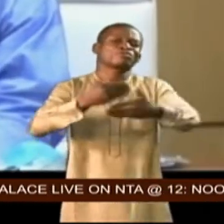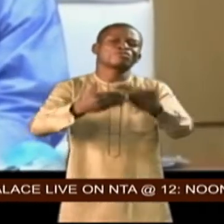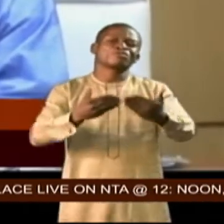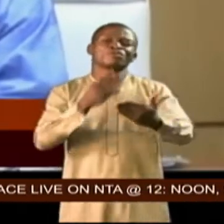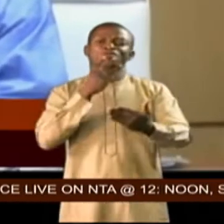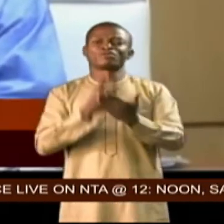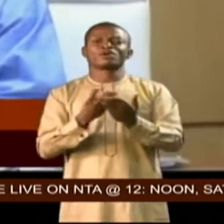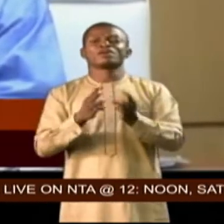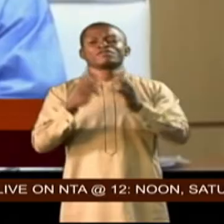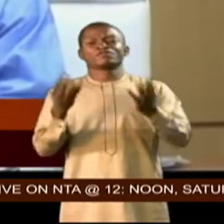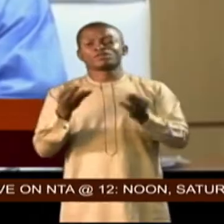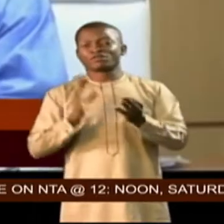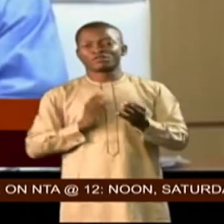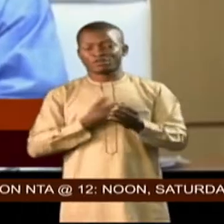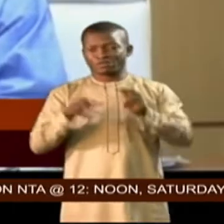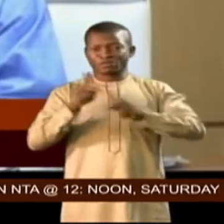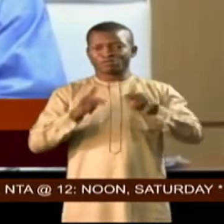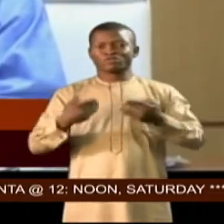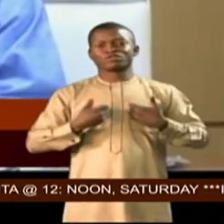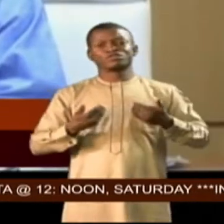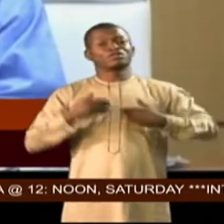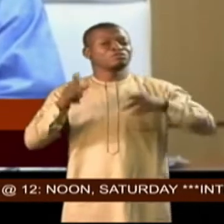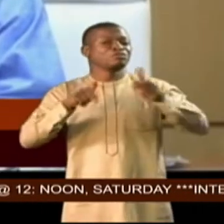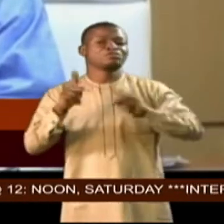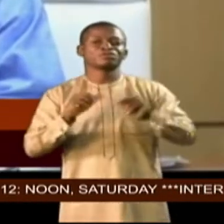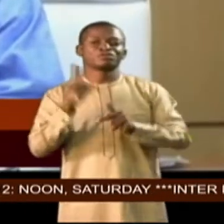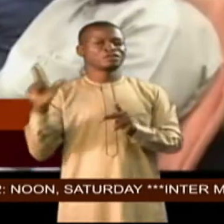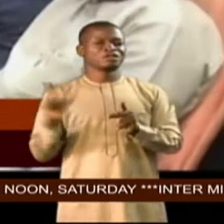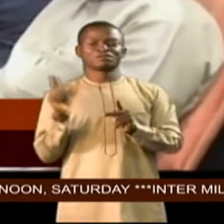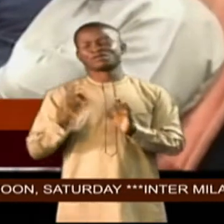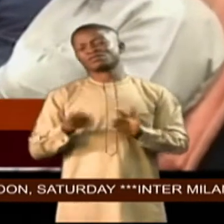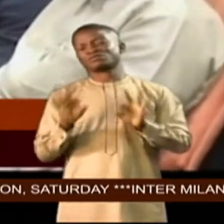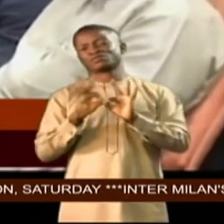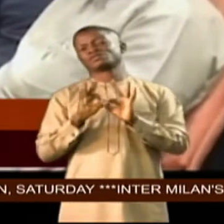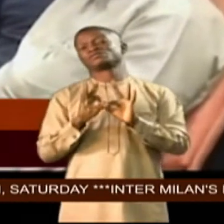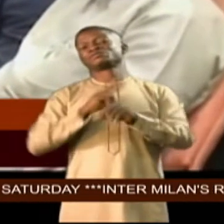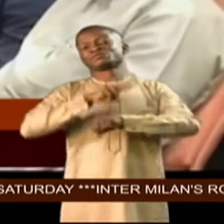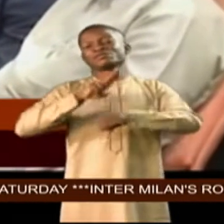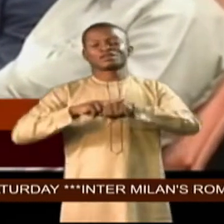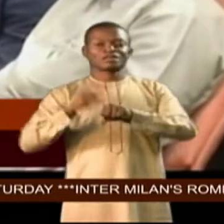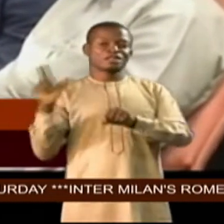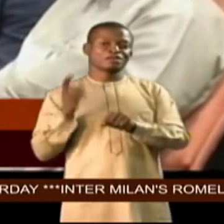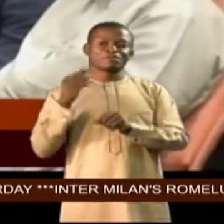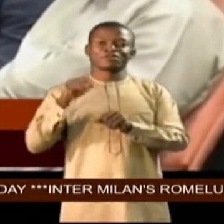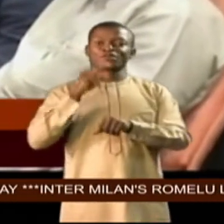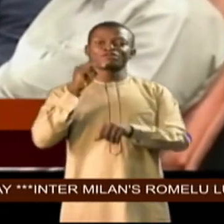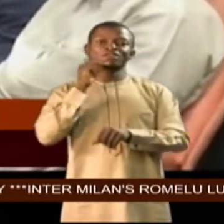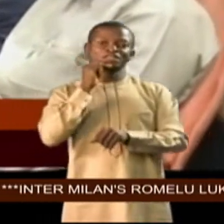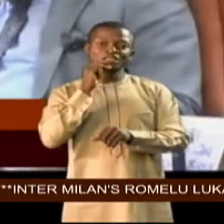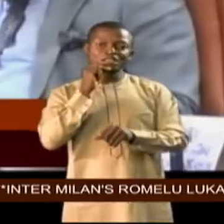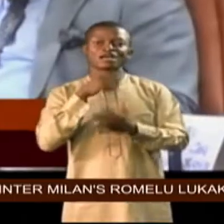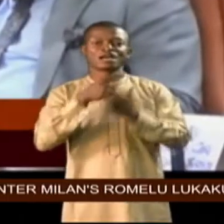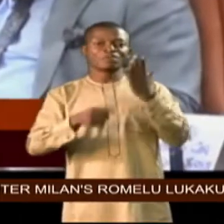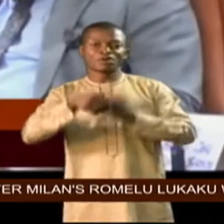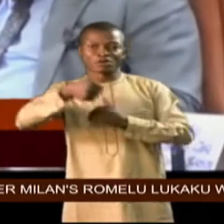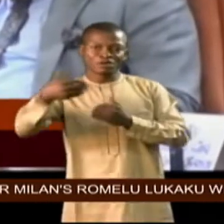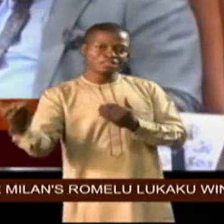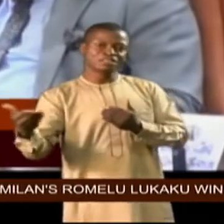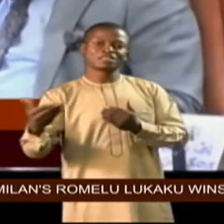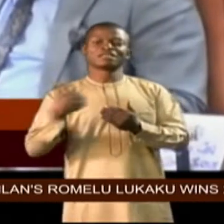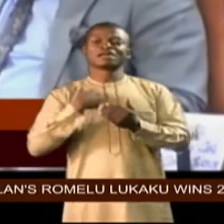for our young people, library happens to be one of them. The National Library of Nigeria, among other things, has